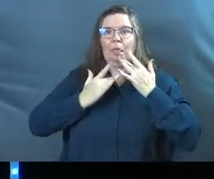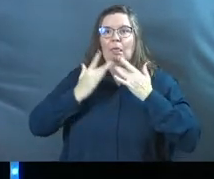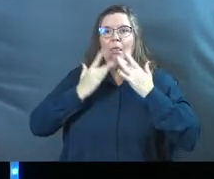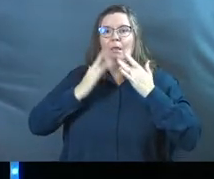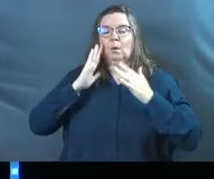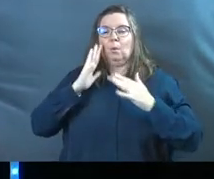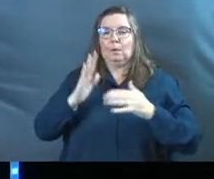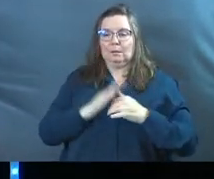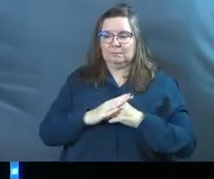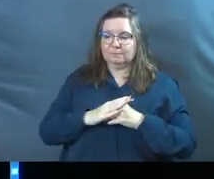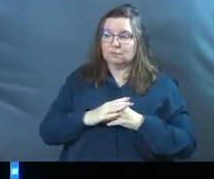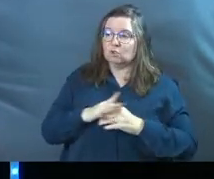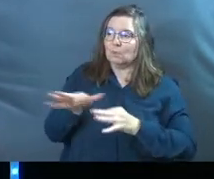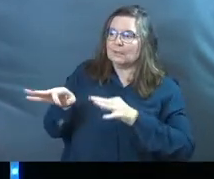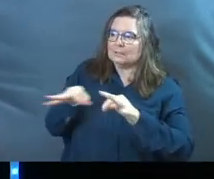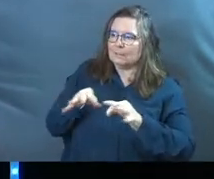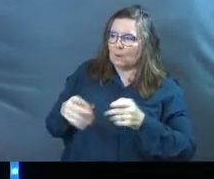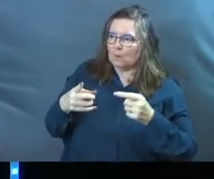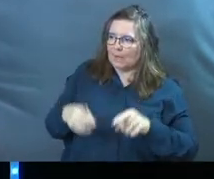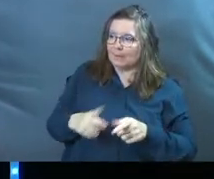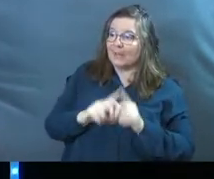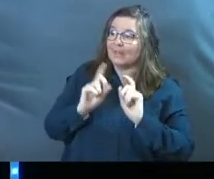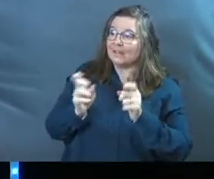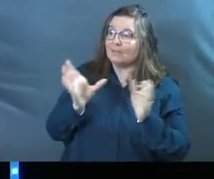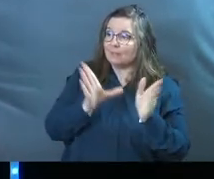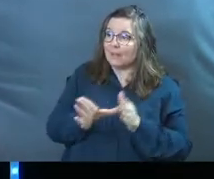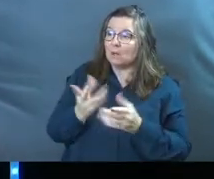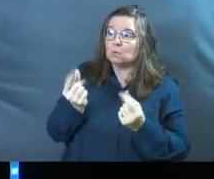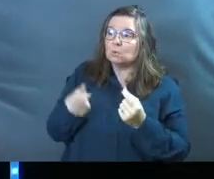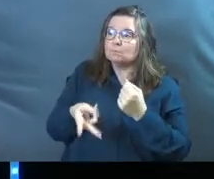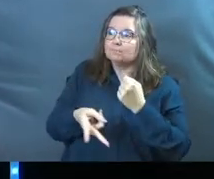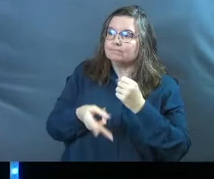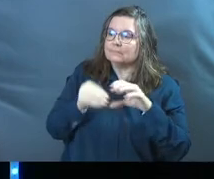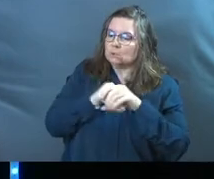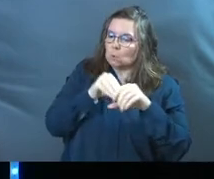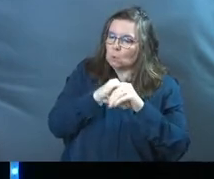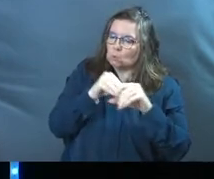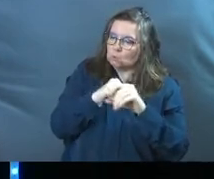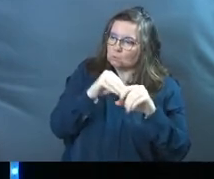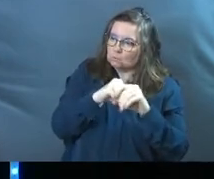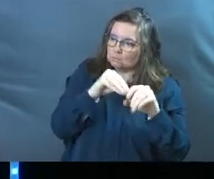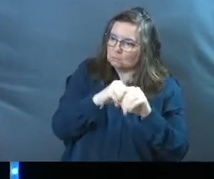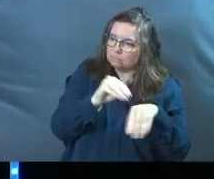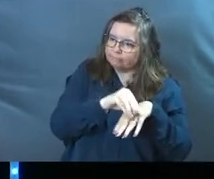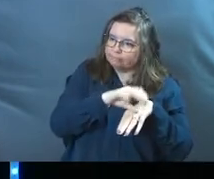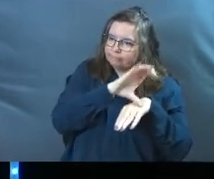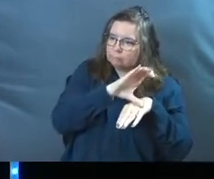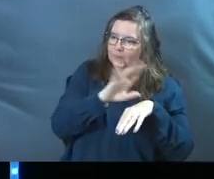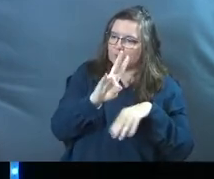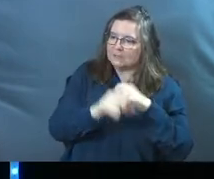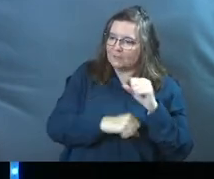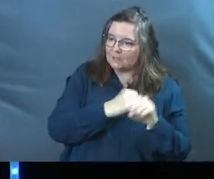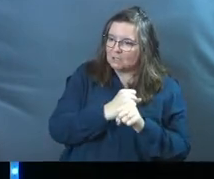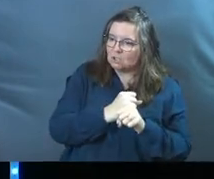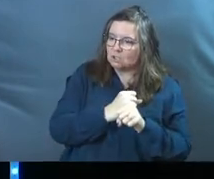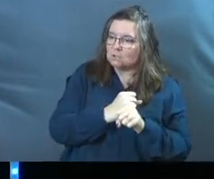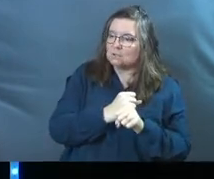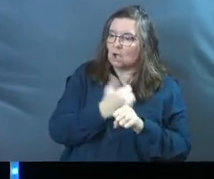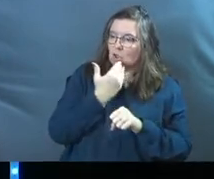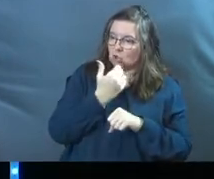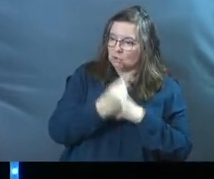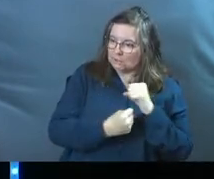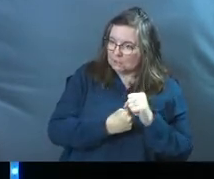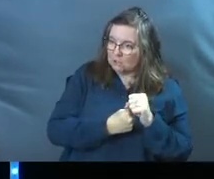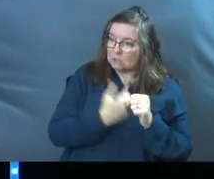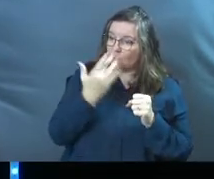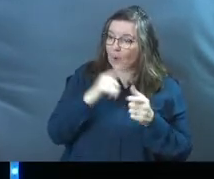what's going to happen, but he gives him a plan and says, we're going to store all the food for 7 years. So then in the 7 years of famine, we're going to be able to survive and